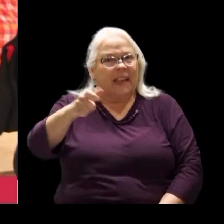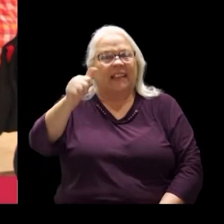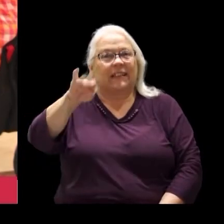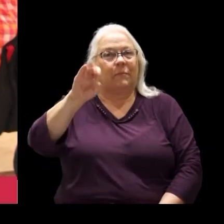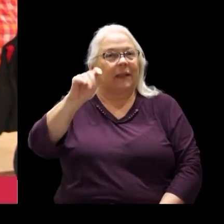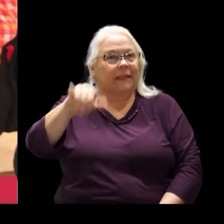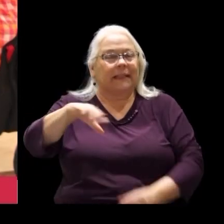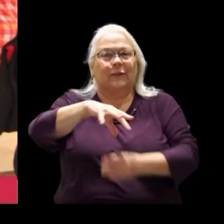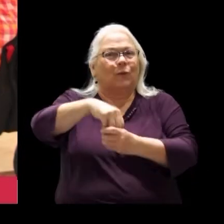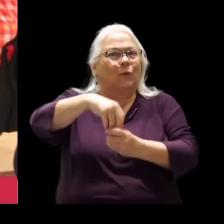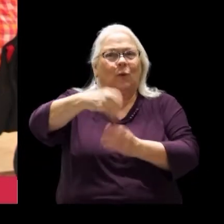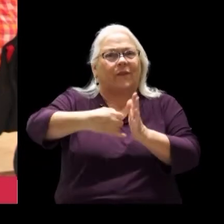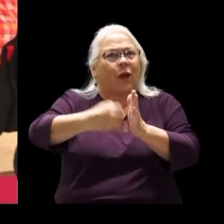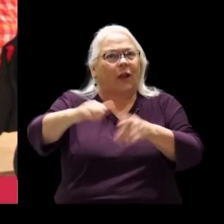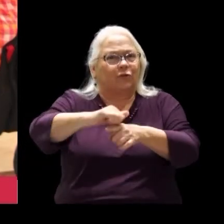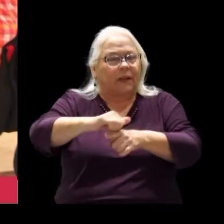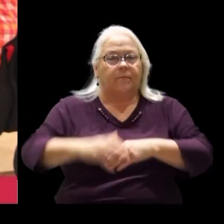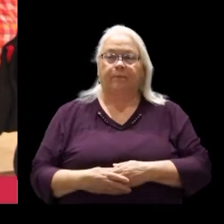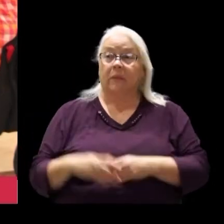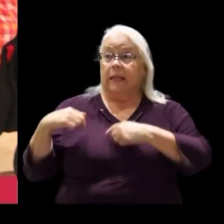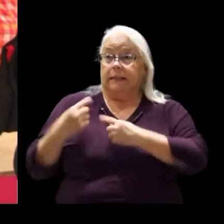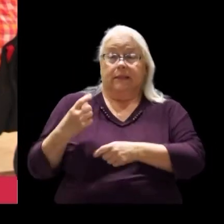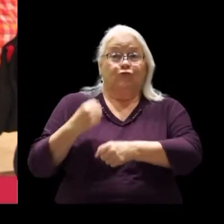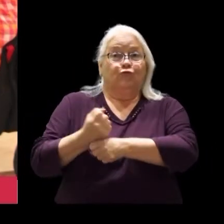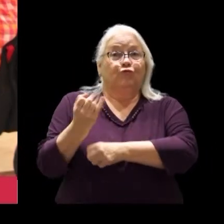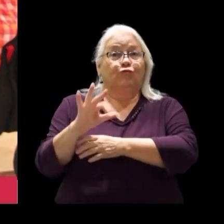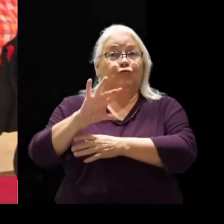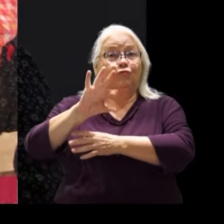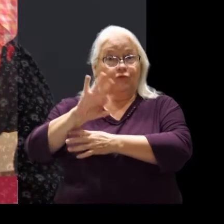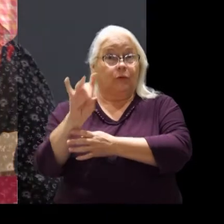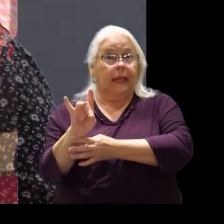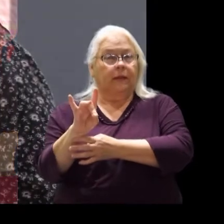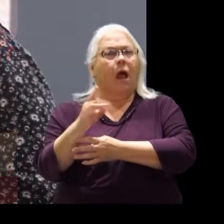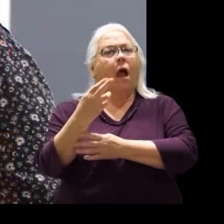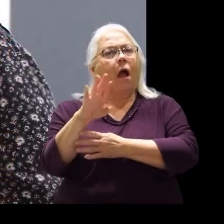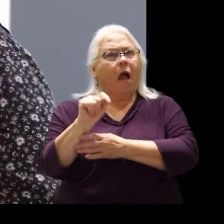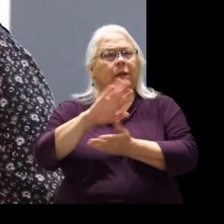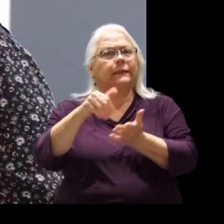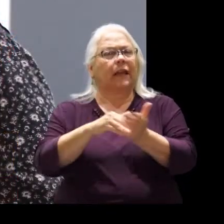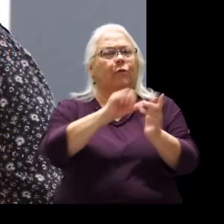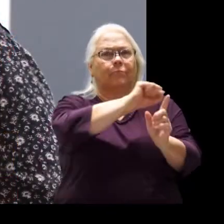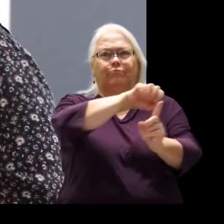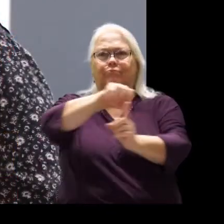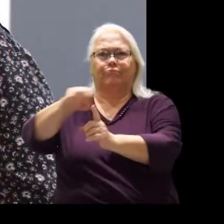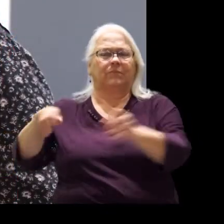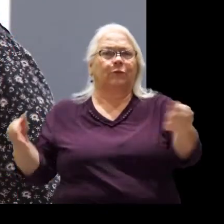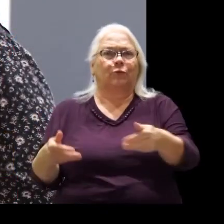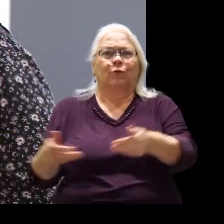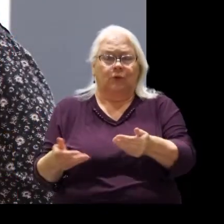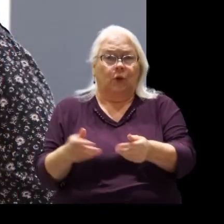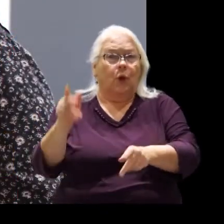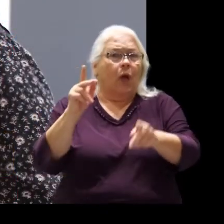mixed abilities inclusive arts training. Since 1998, Heart Center has introduced hundreds of